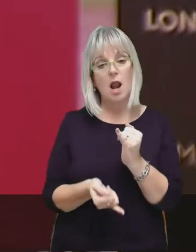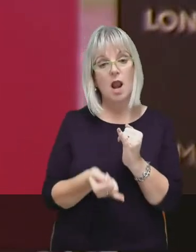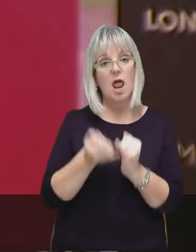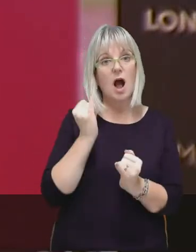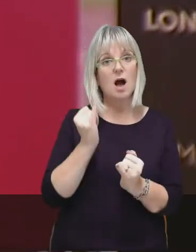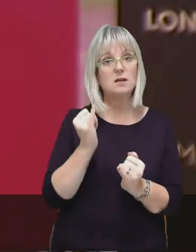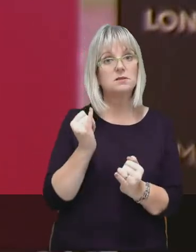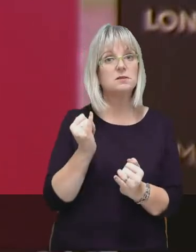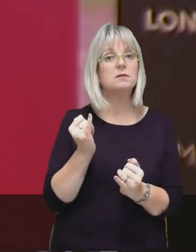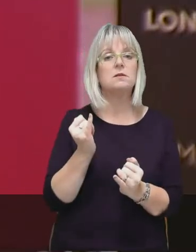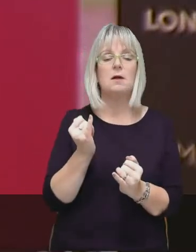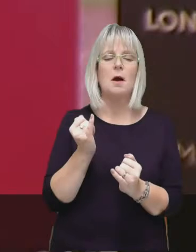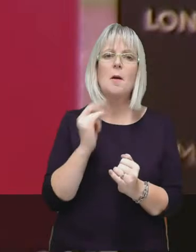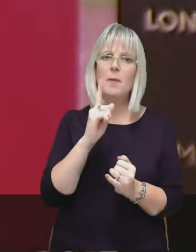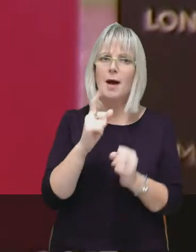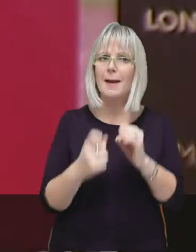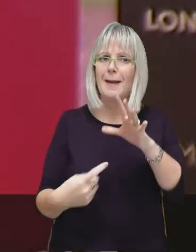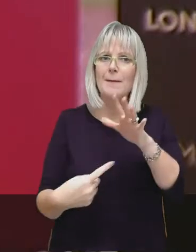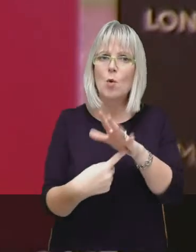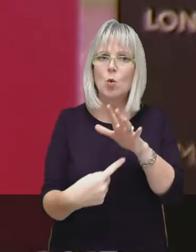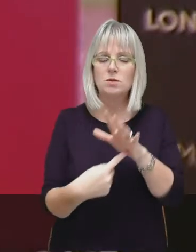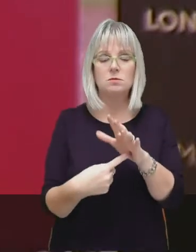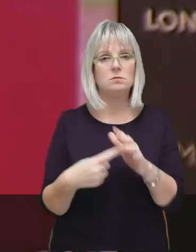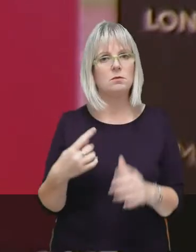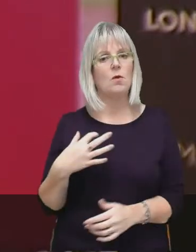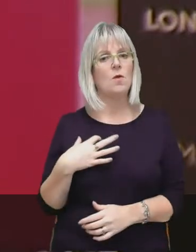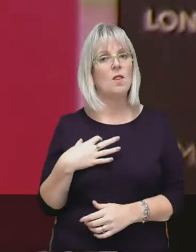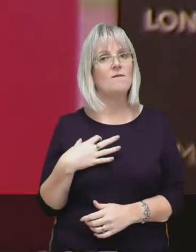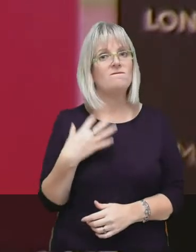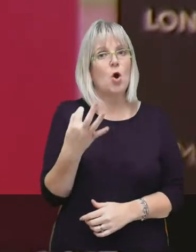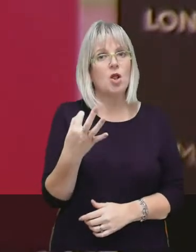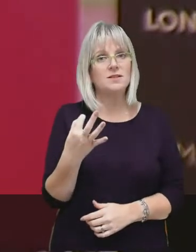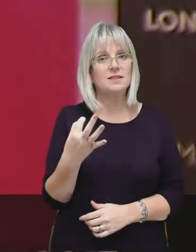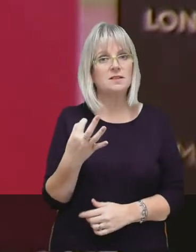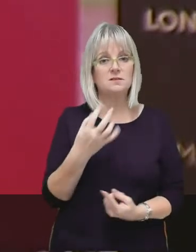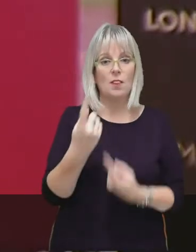meals, check in on their neighbors, and provide support.